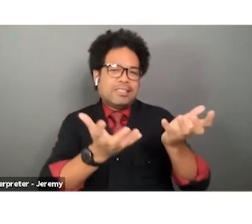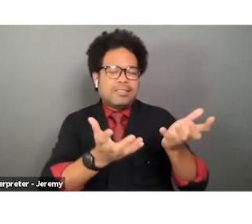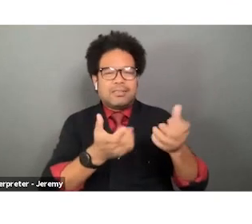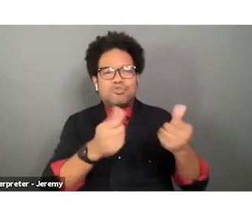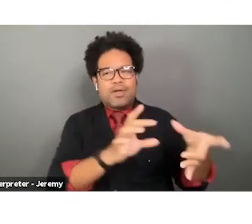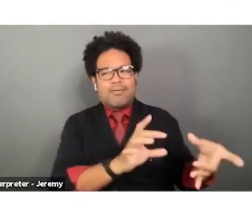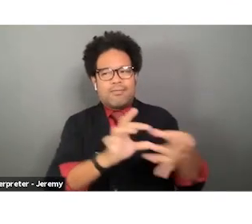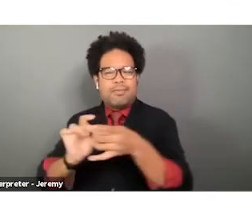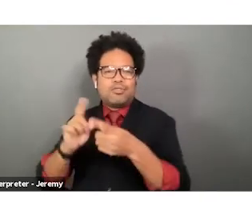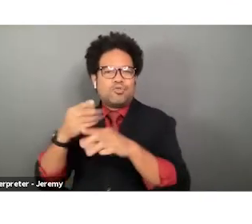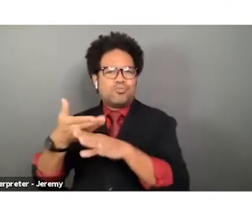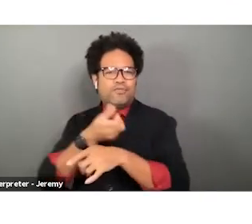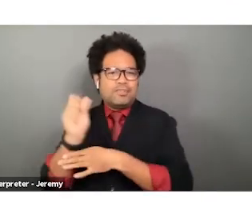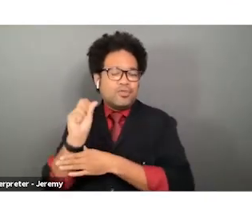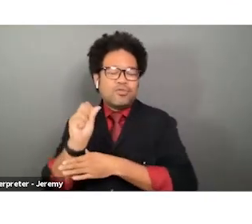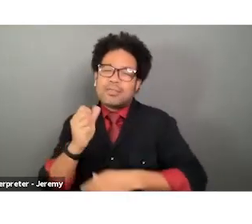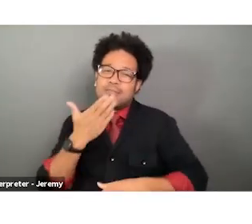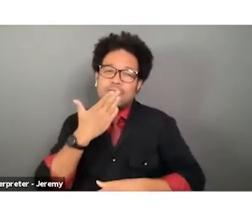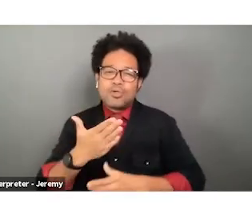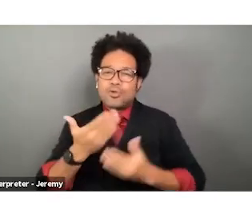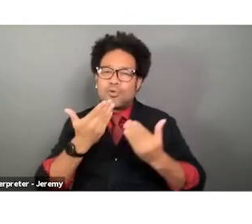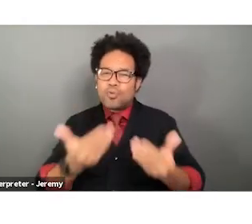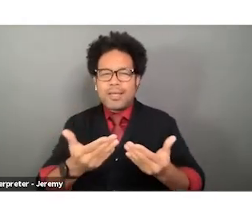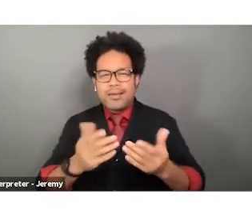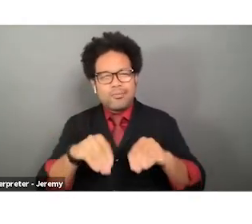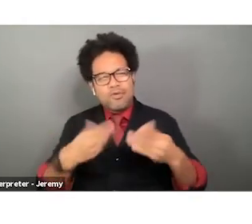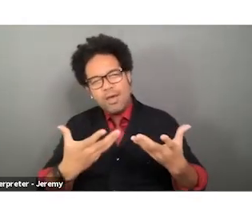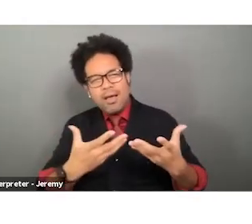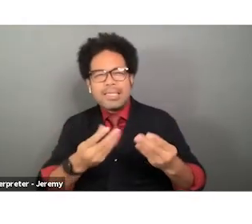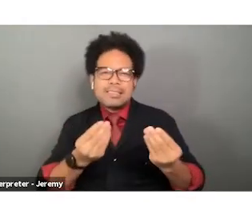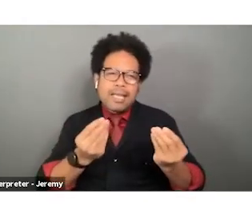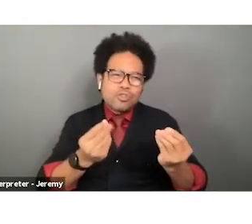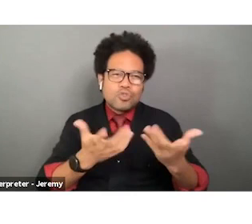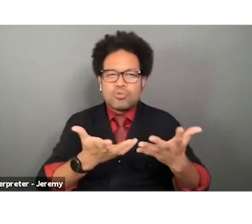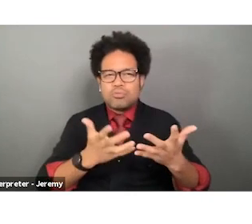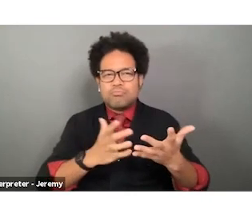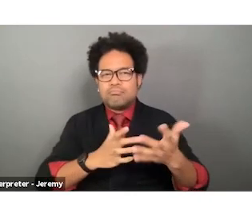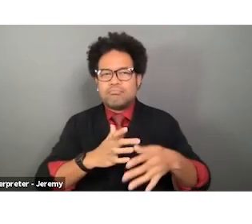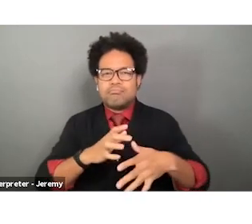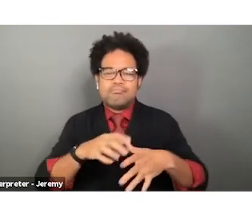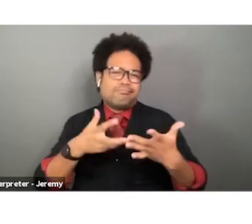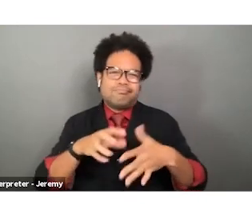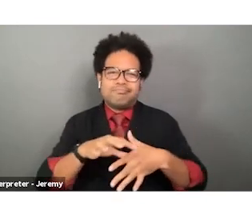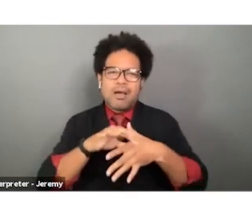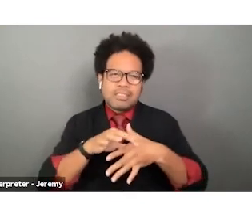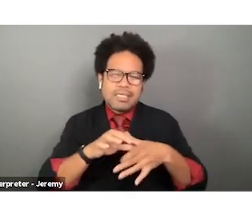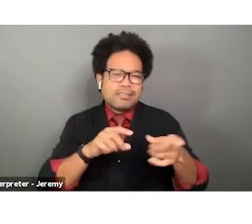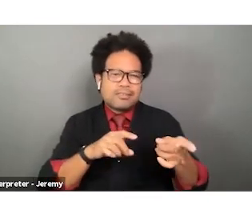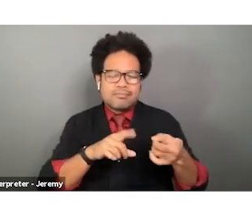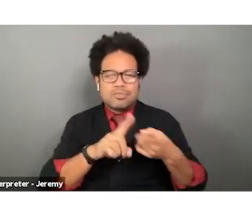It's a really great way to kind of provide context and texture to the ways that we look at this work, and I think it provides a more sustainable